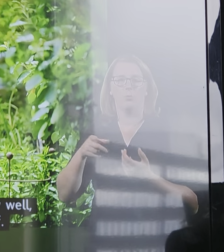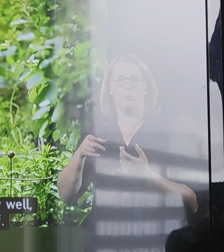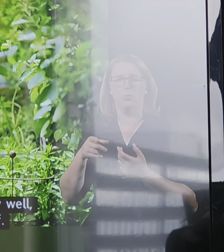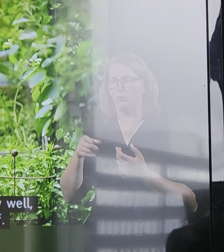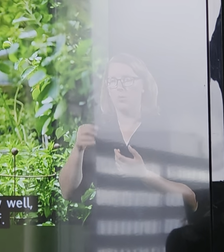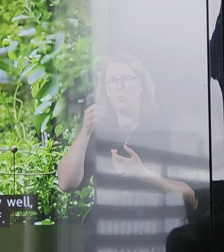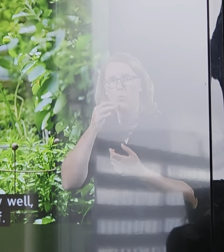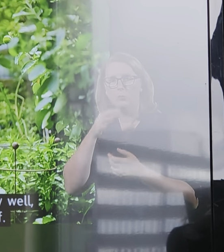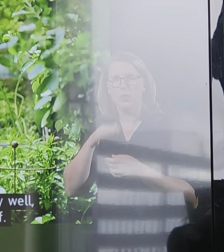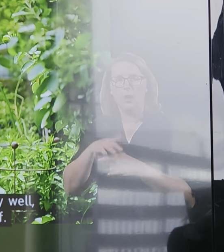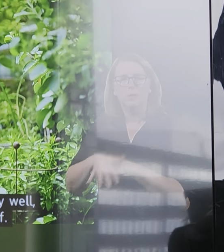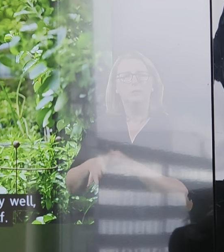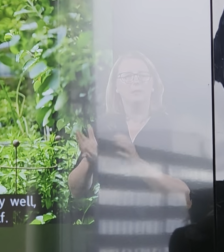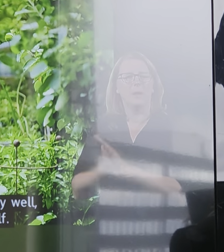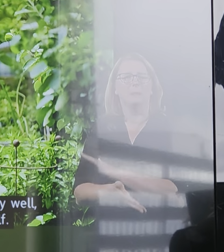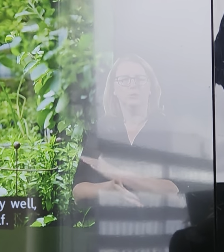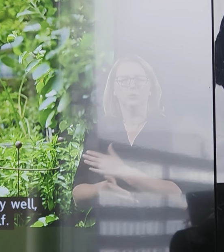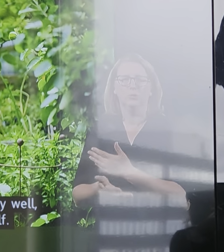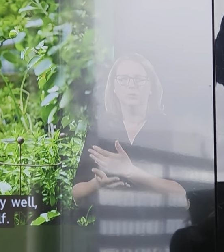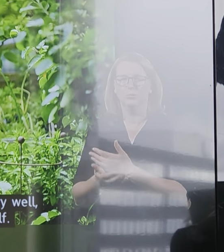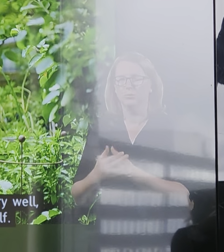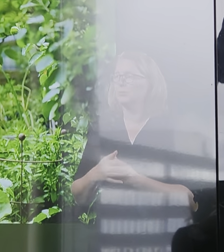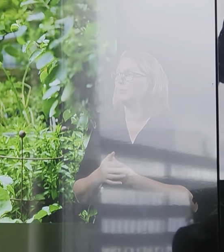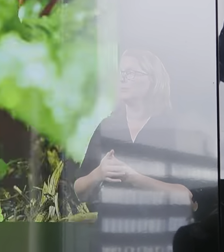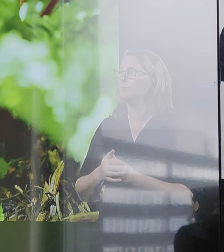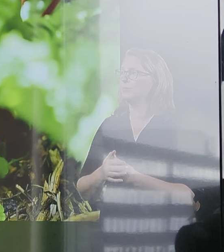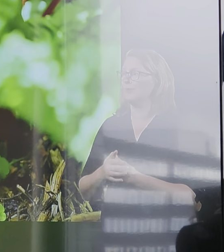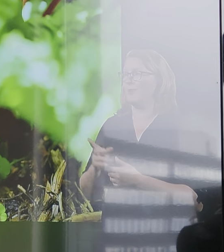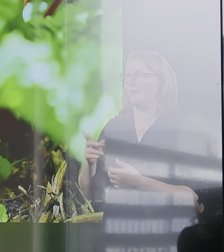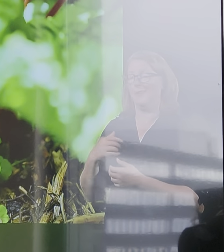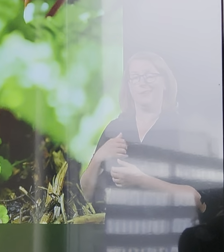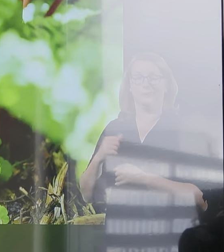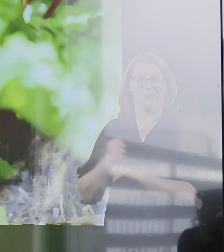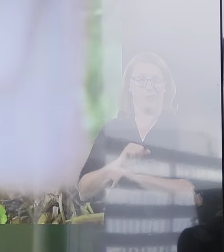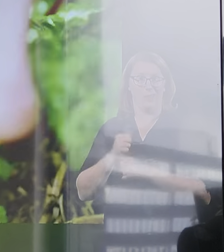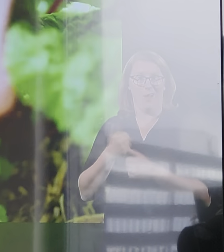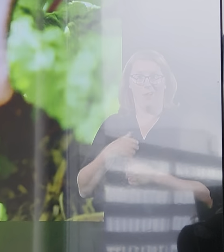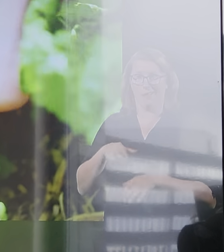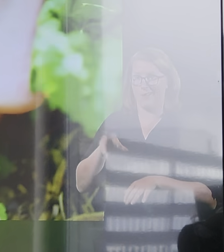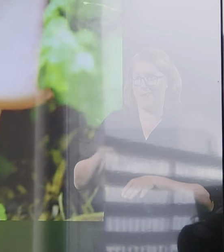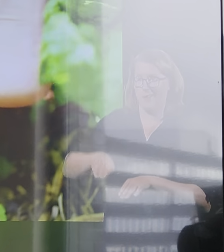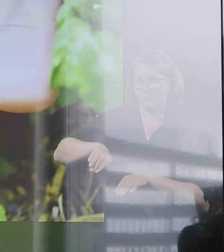here. So I've done that very well, if I say so myself.